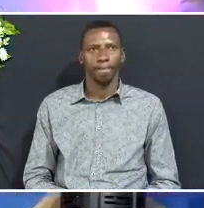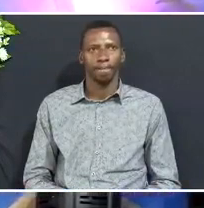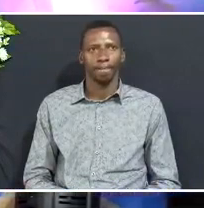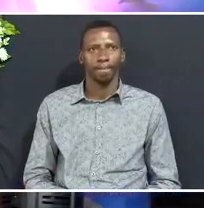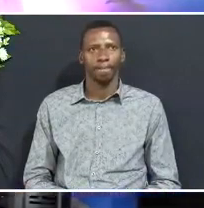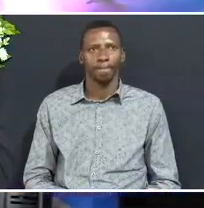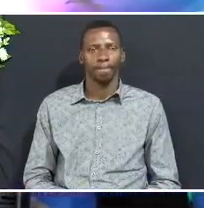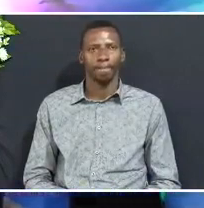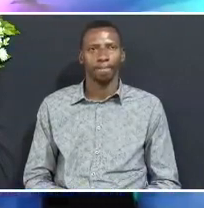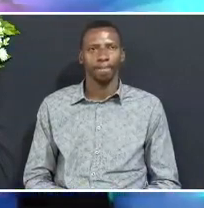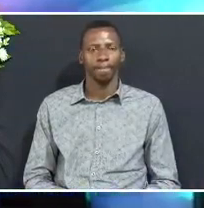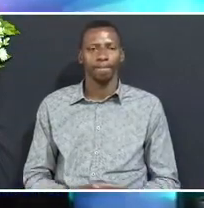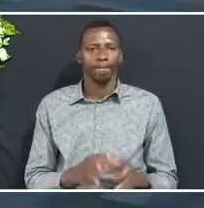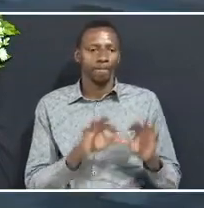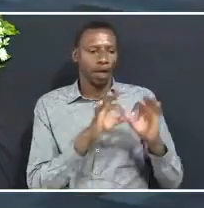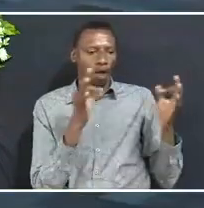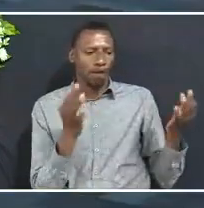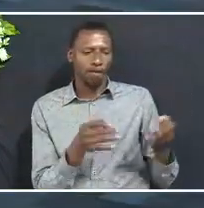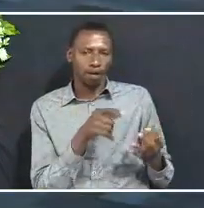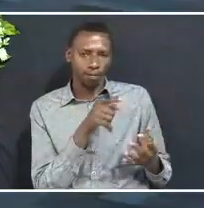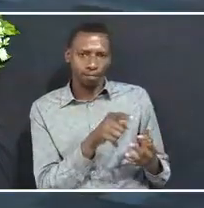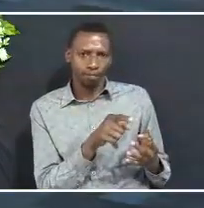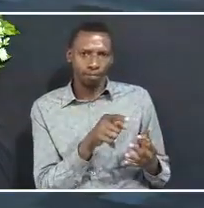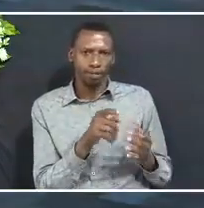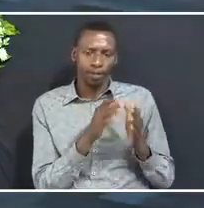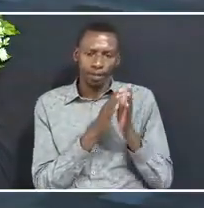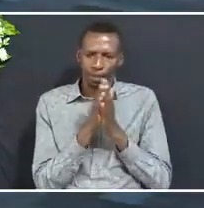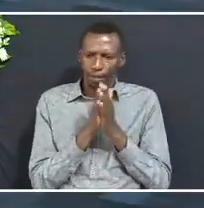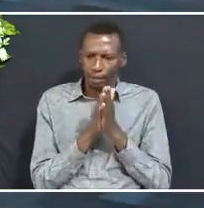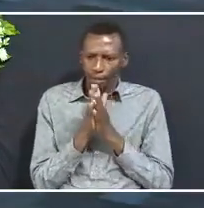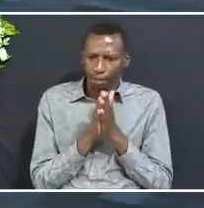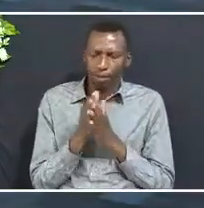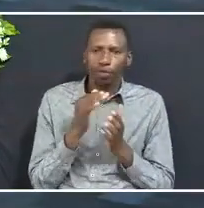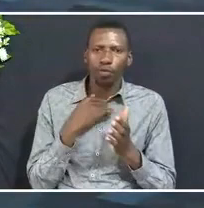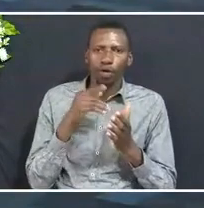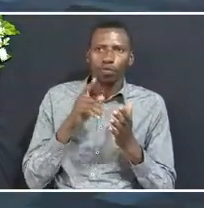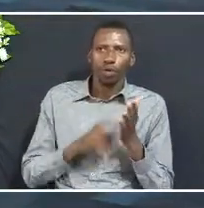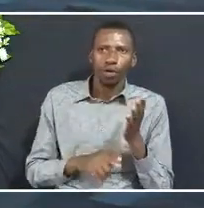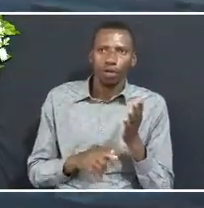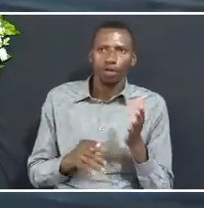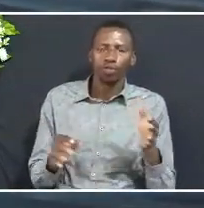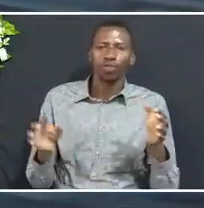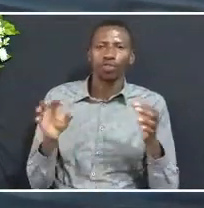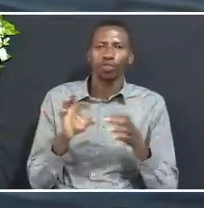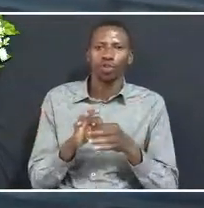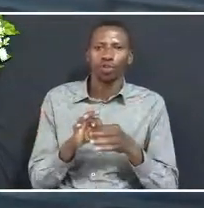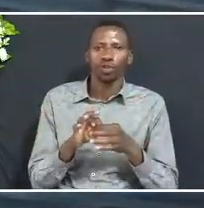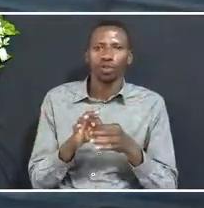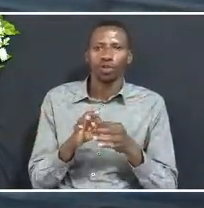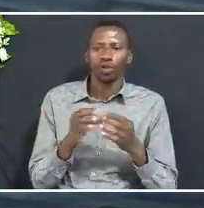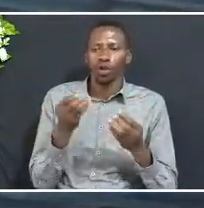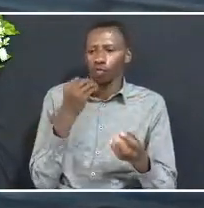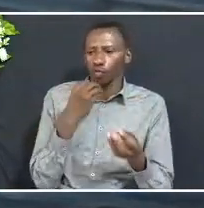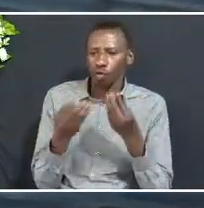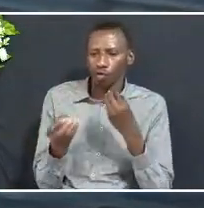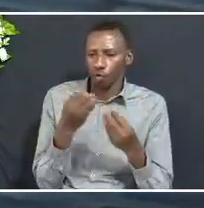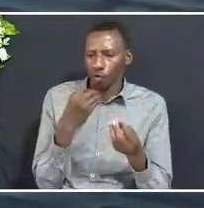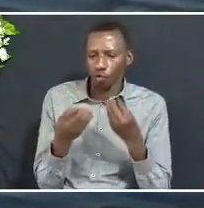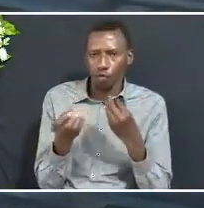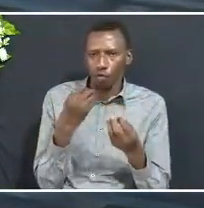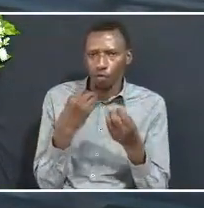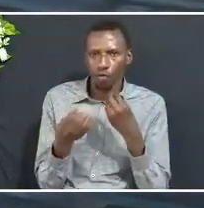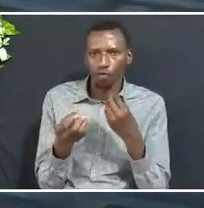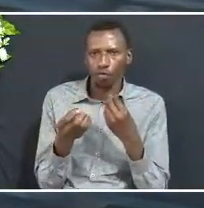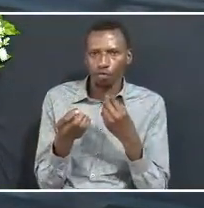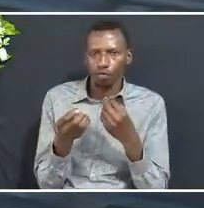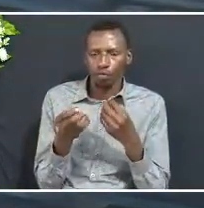had an anticipation to join up in a potluck of a particular family where they had been invited